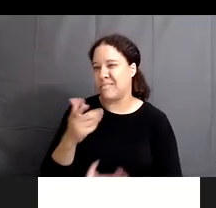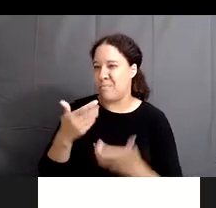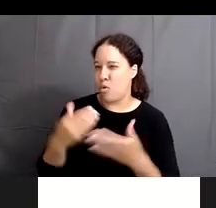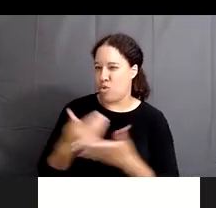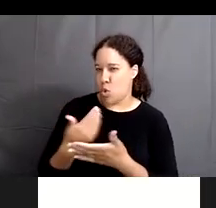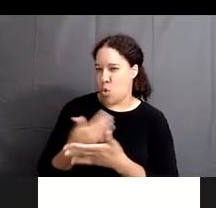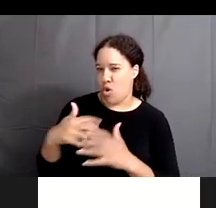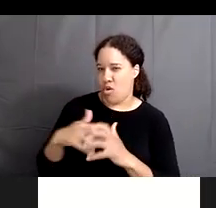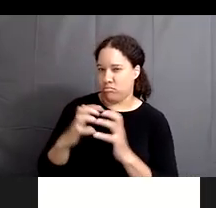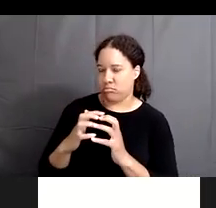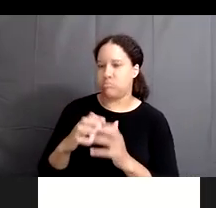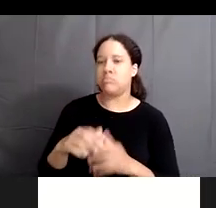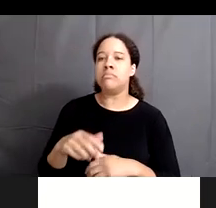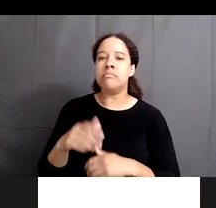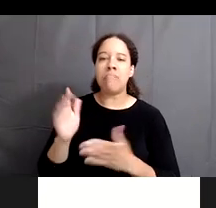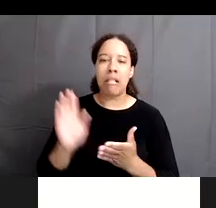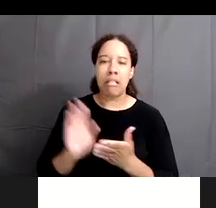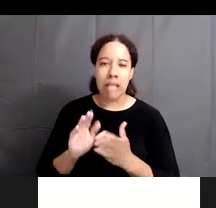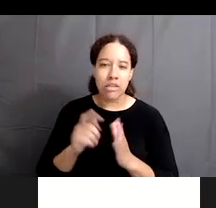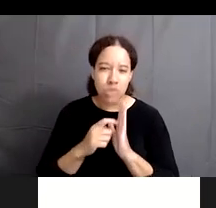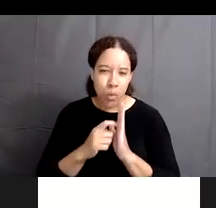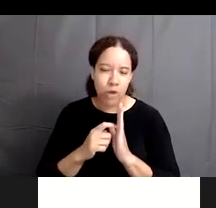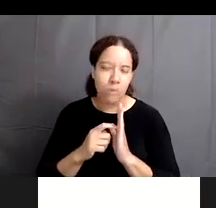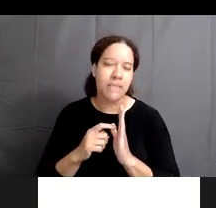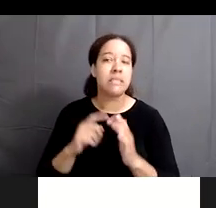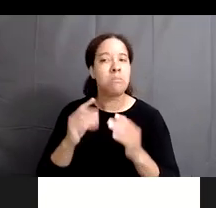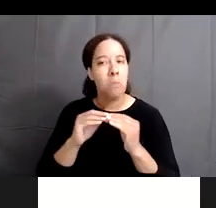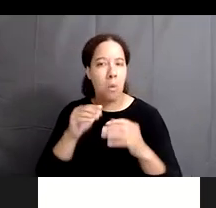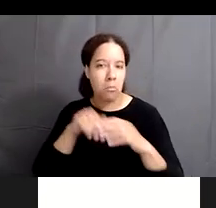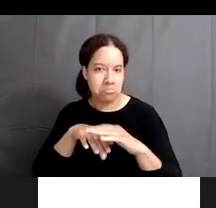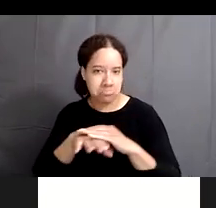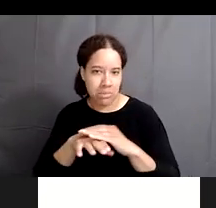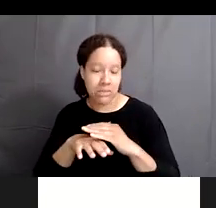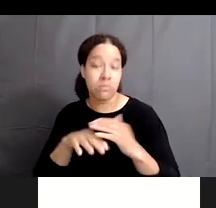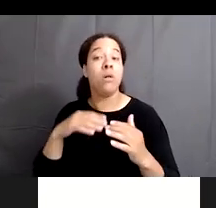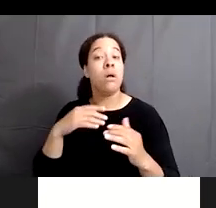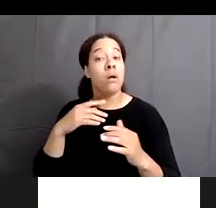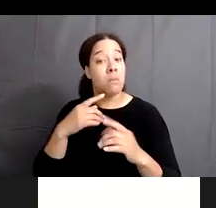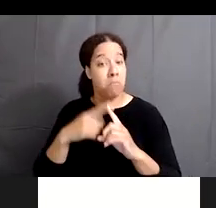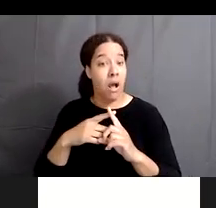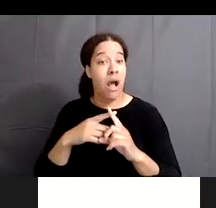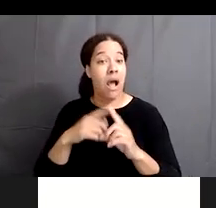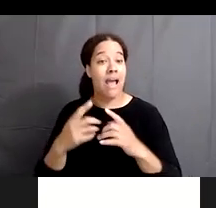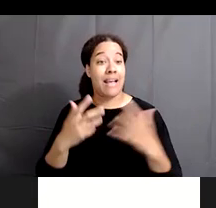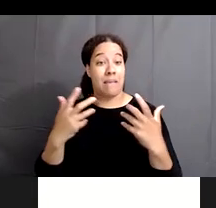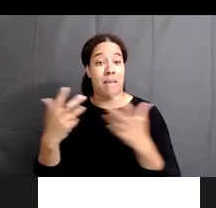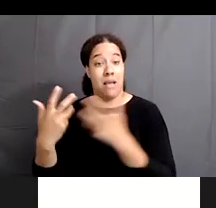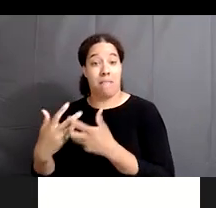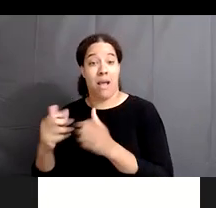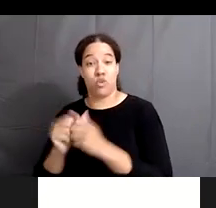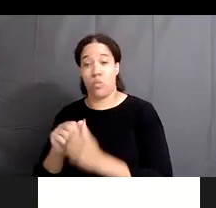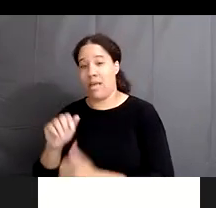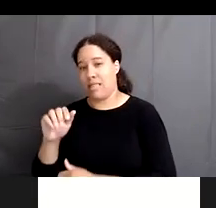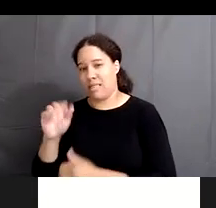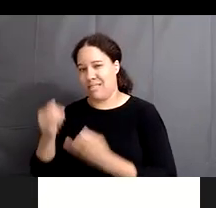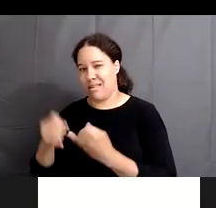fewer requirements, are more accessible. But the cool thing is they can also be paired with employee-owned cooperative models.